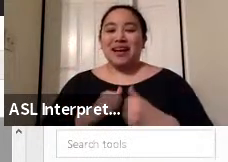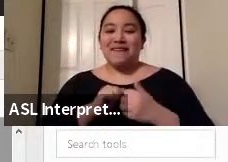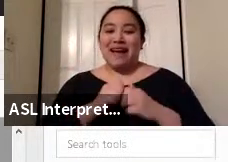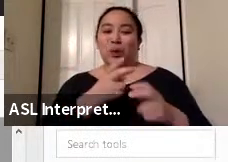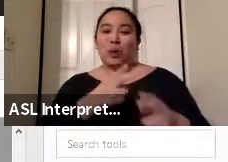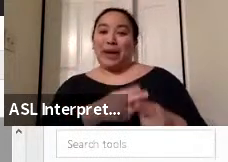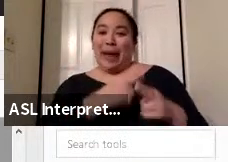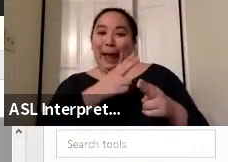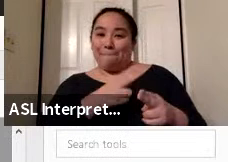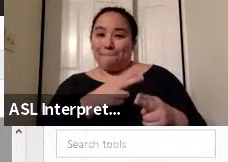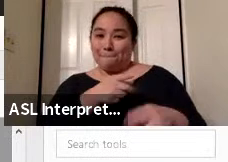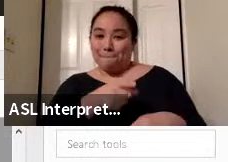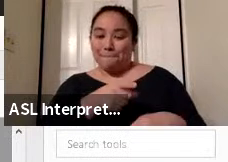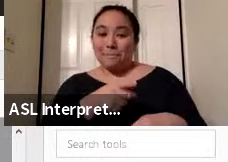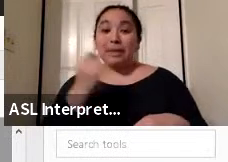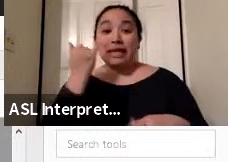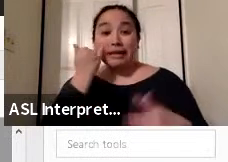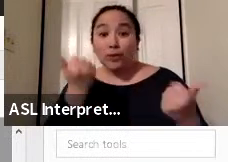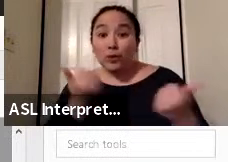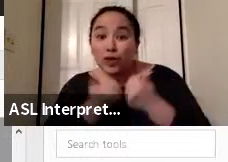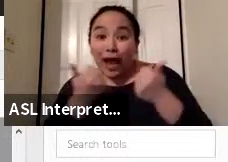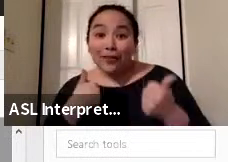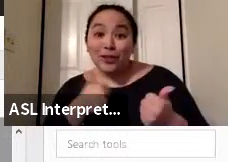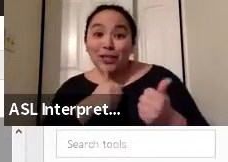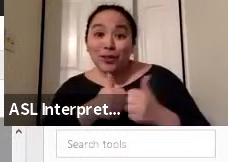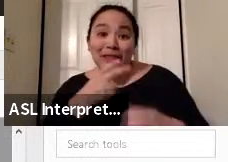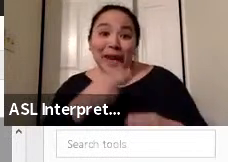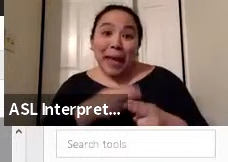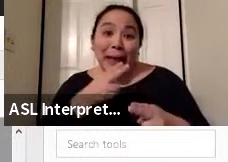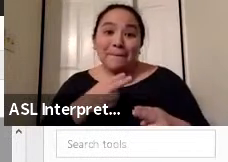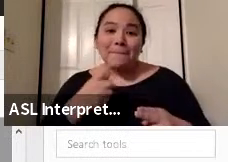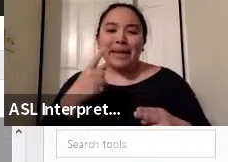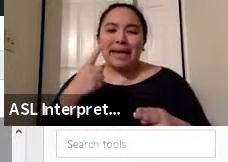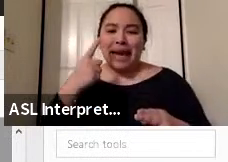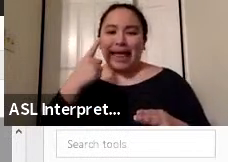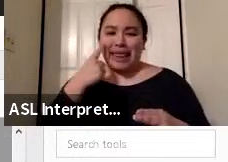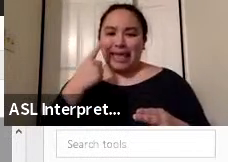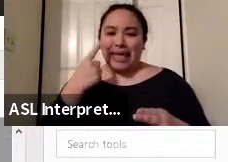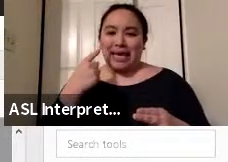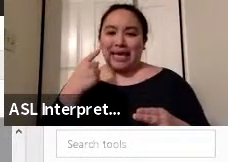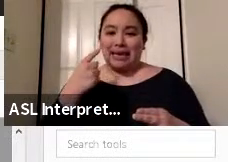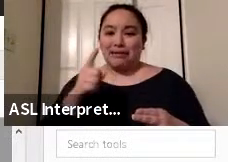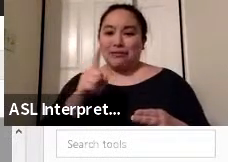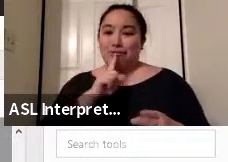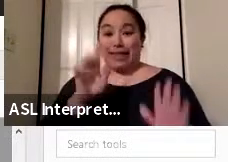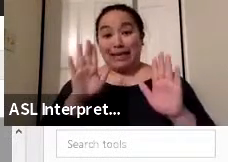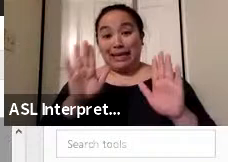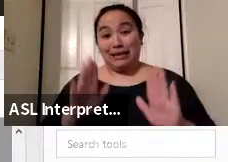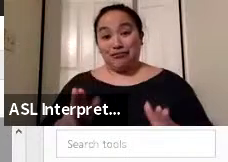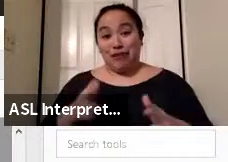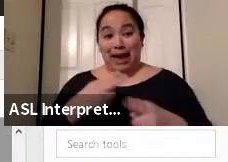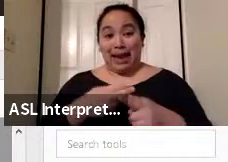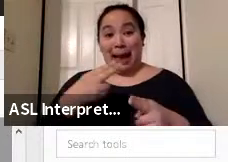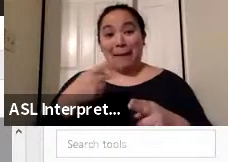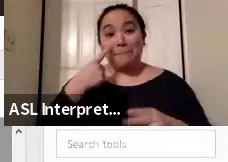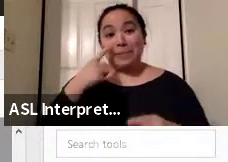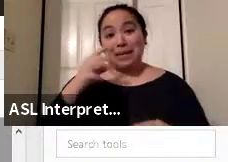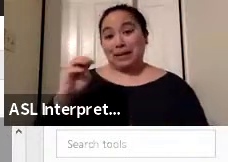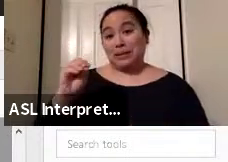really challenged us on the name, and I think it resulted in what I think is a great name in the Monarch at